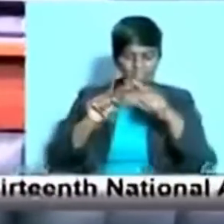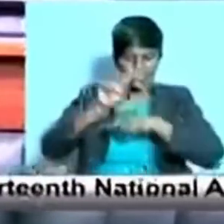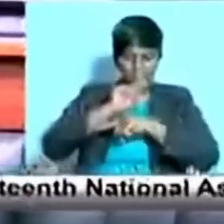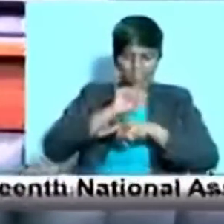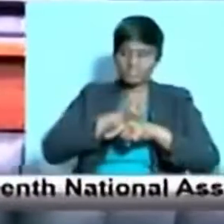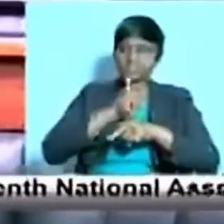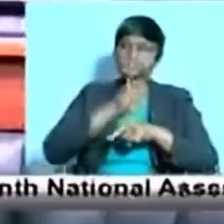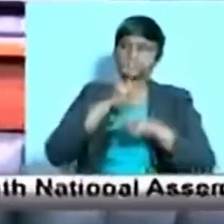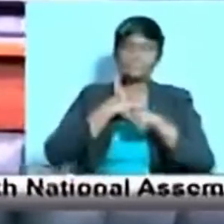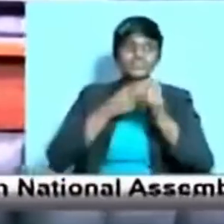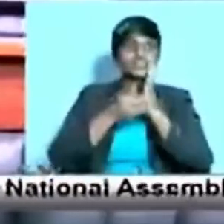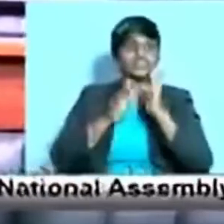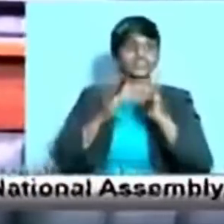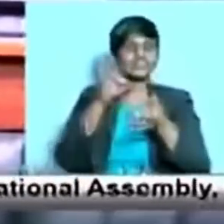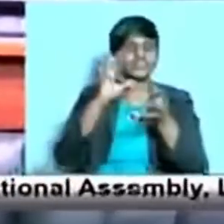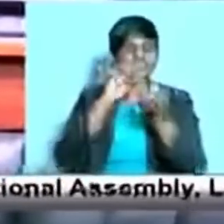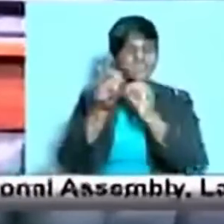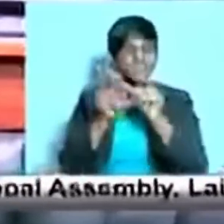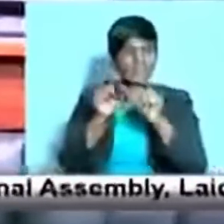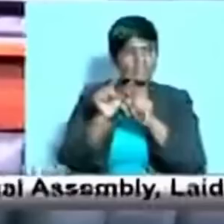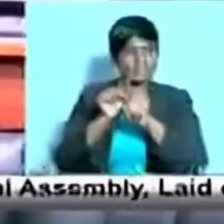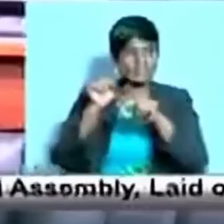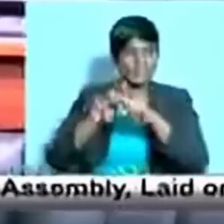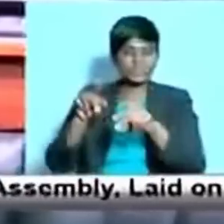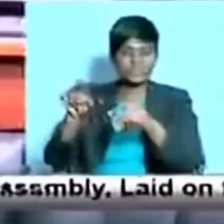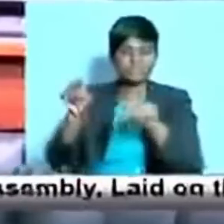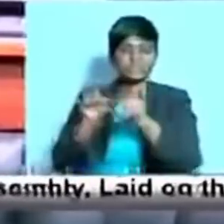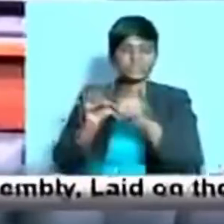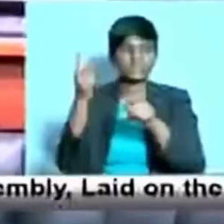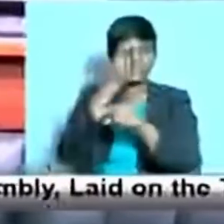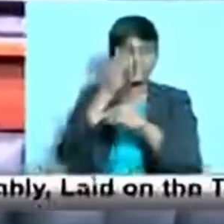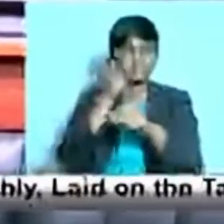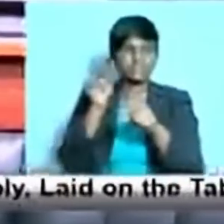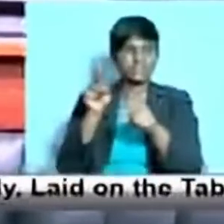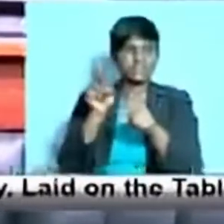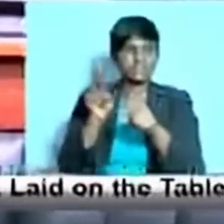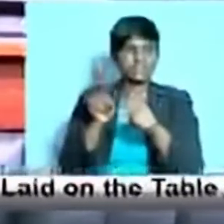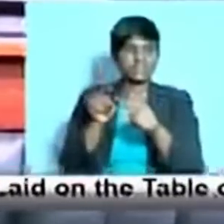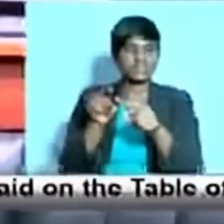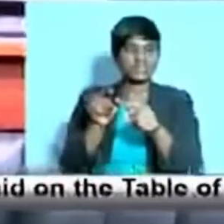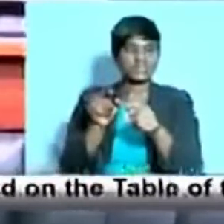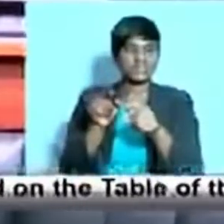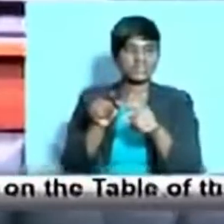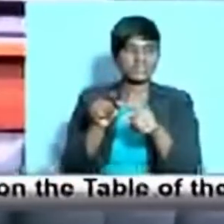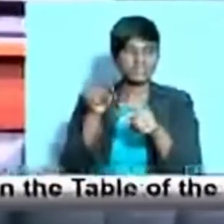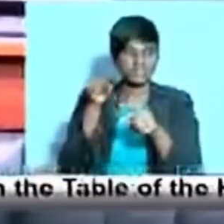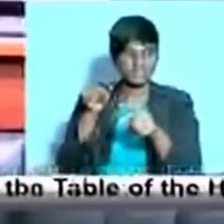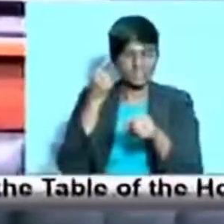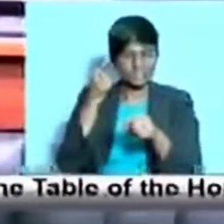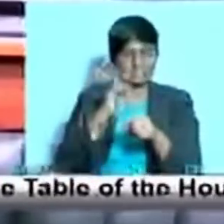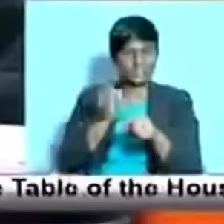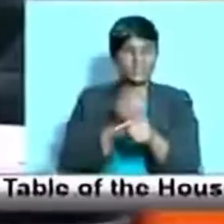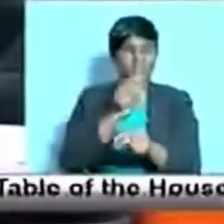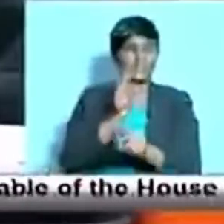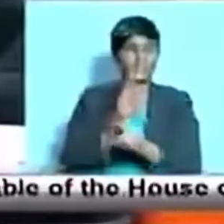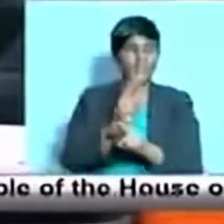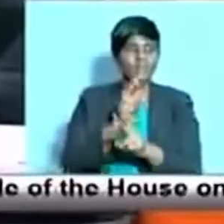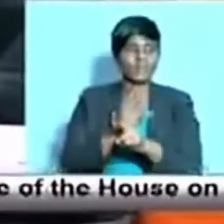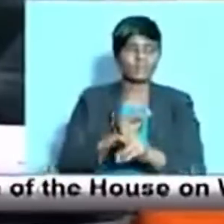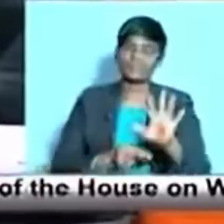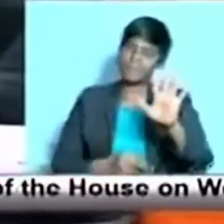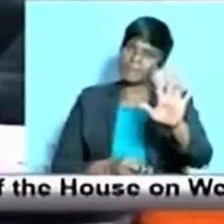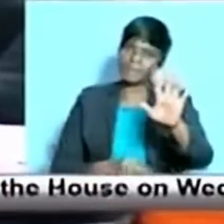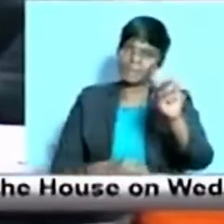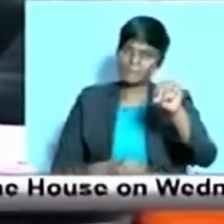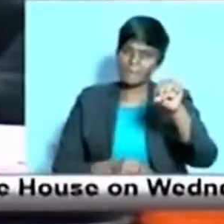a leader of opposition sitting on that chair, Madam Speaker. That is disregard for our rights. Order, Honorable Member from